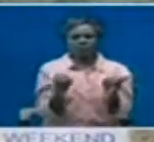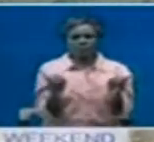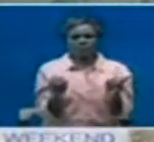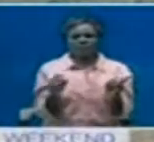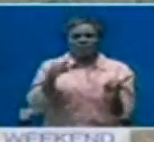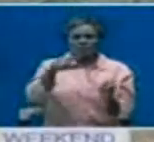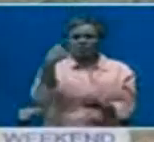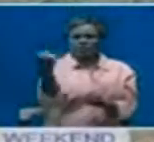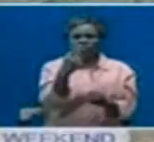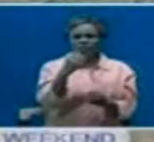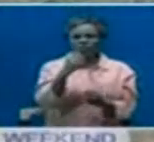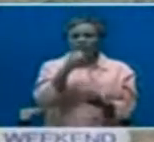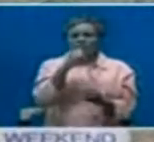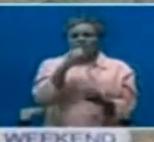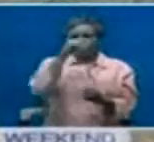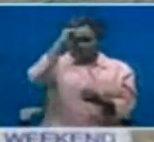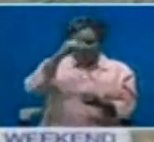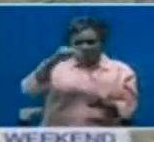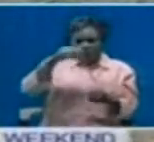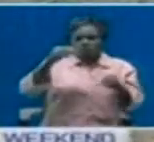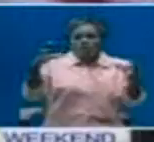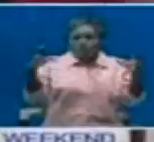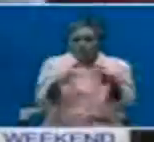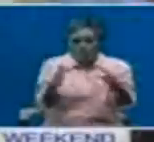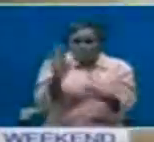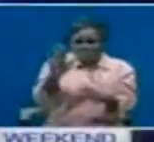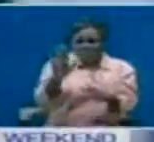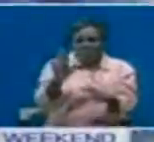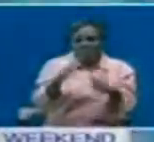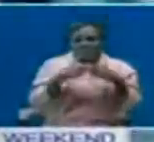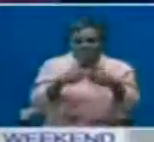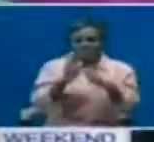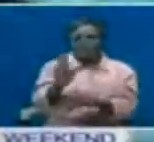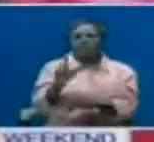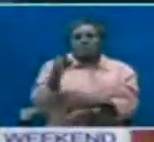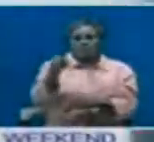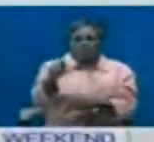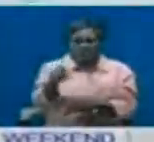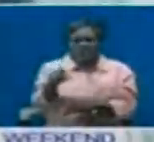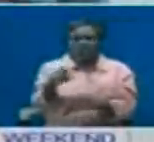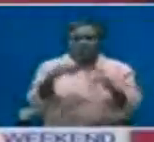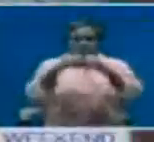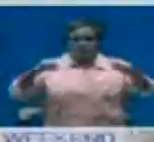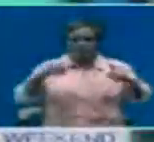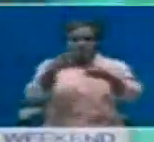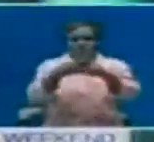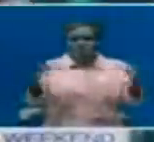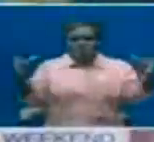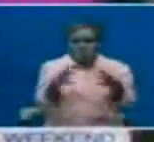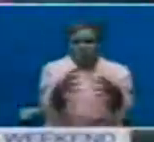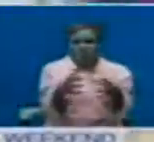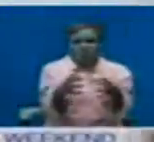They only pledge allegiance to members of their own age sets. Because they stay segregated from the rest of the